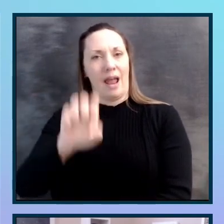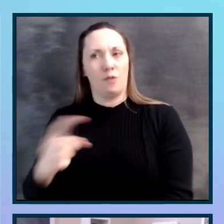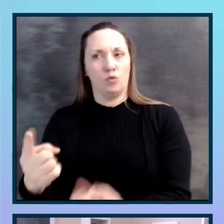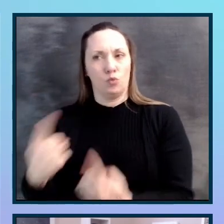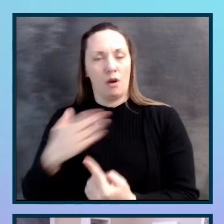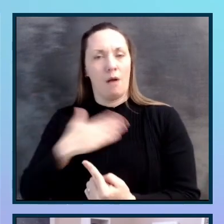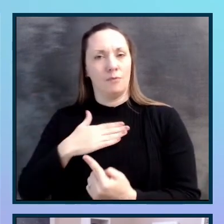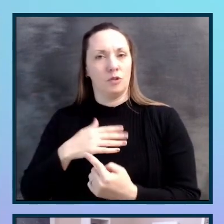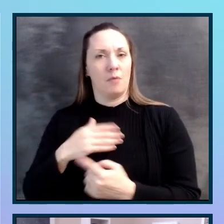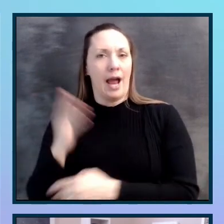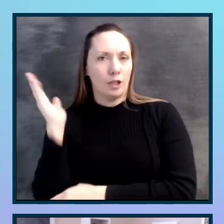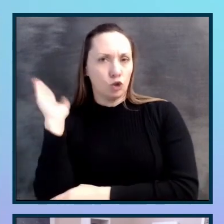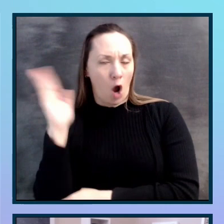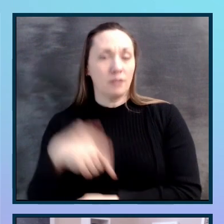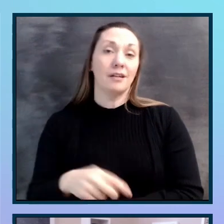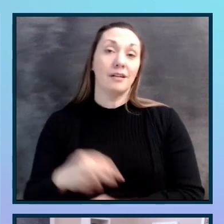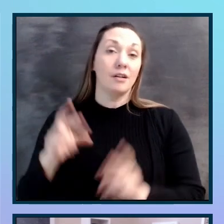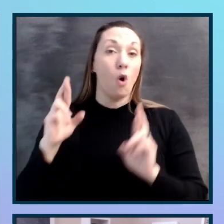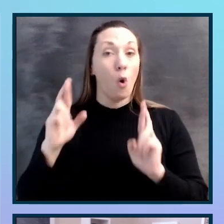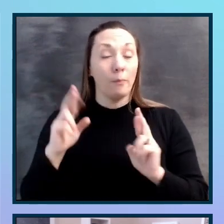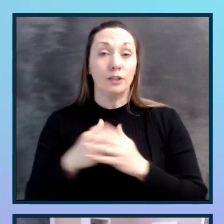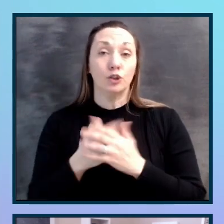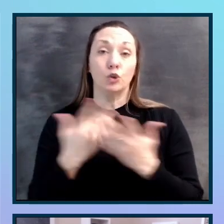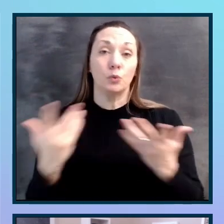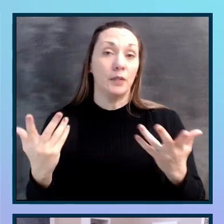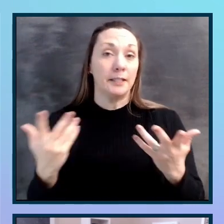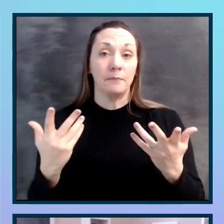really hoping to